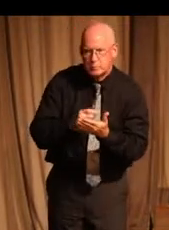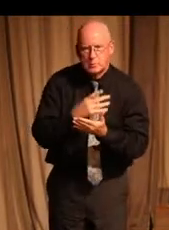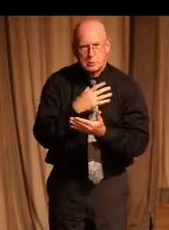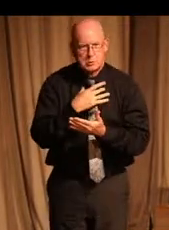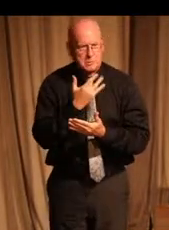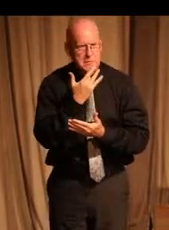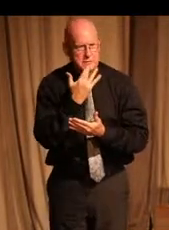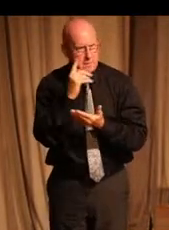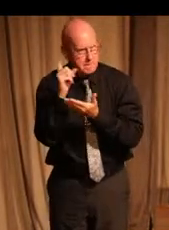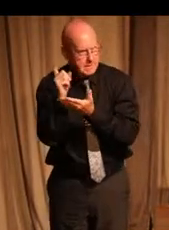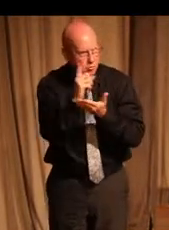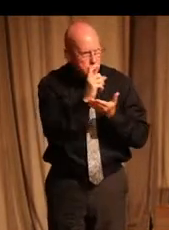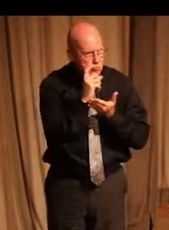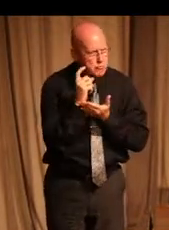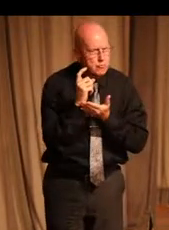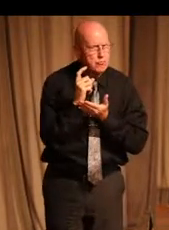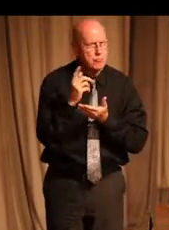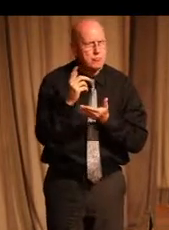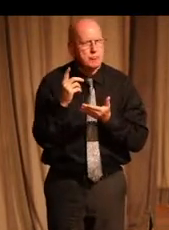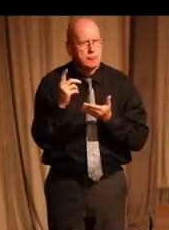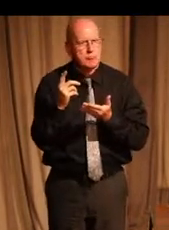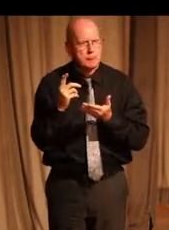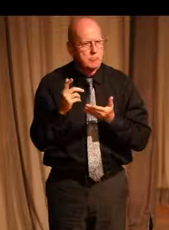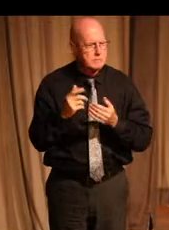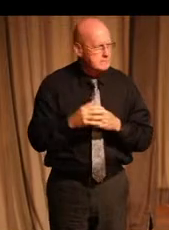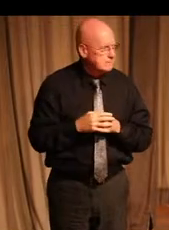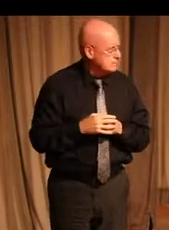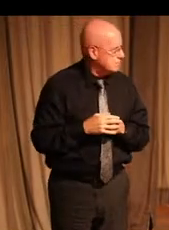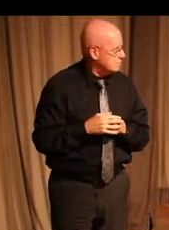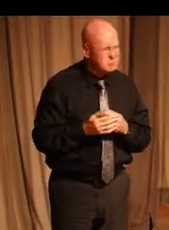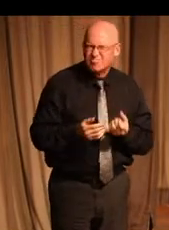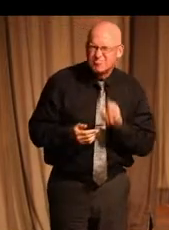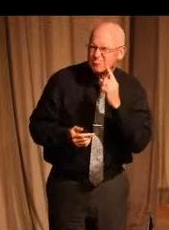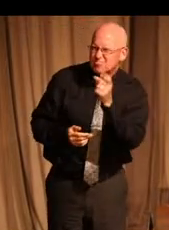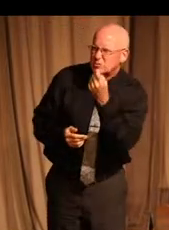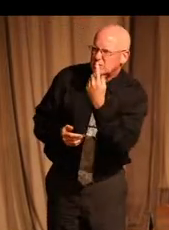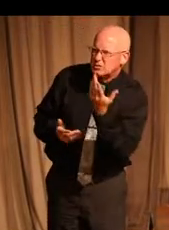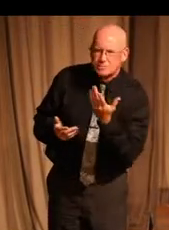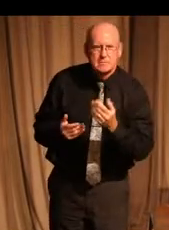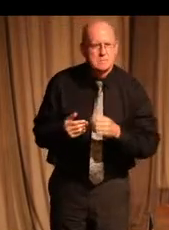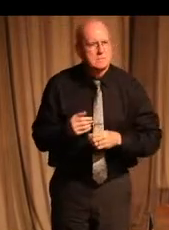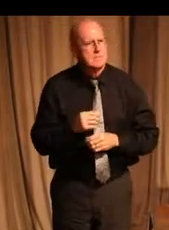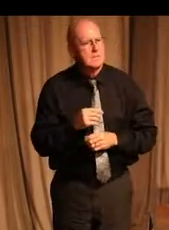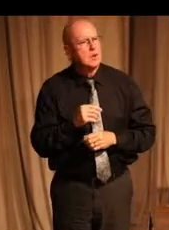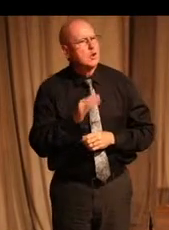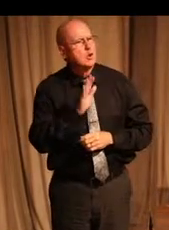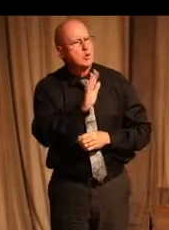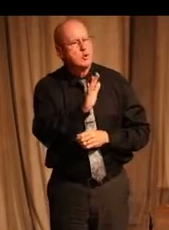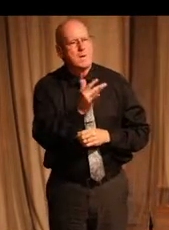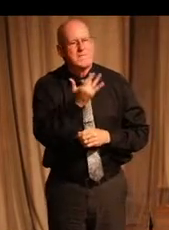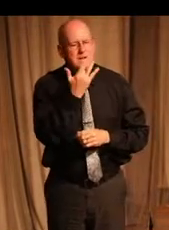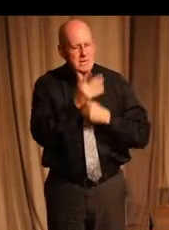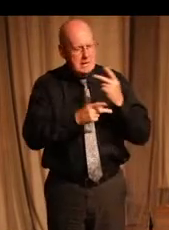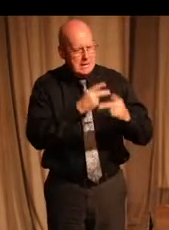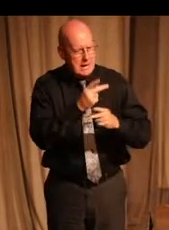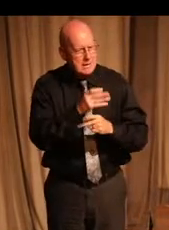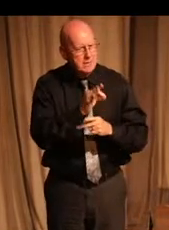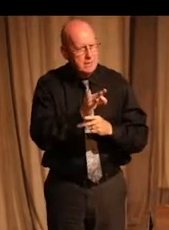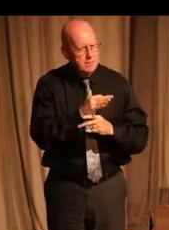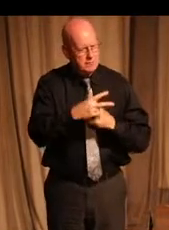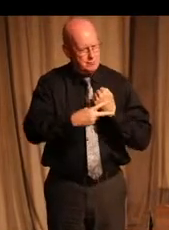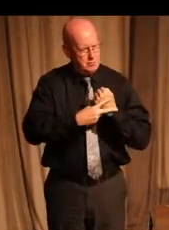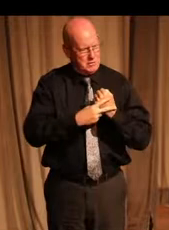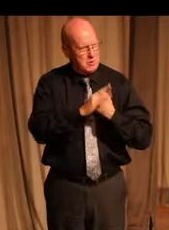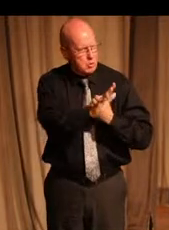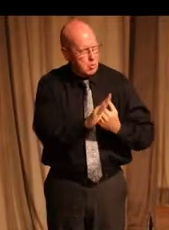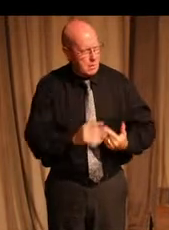photos, or do you I do not understand the question. She said, what is your favorite form of documentation for yourself?